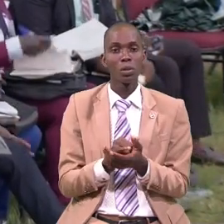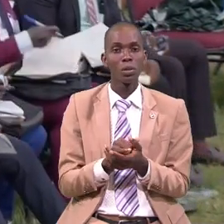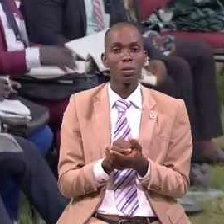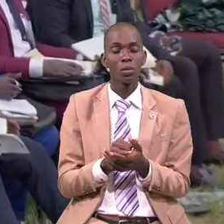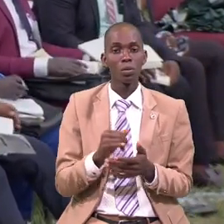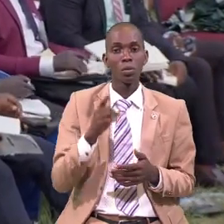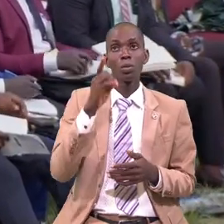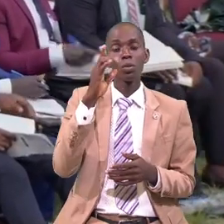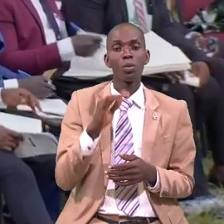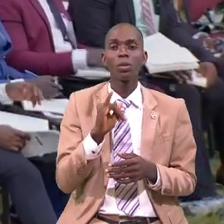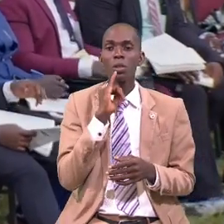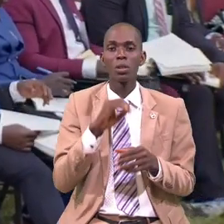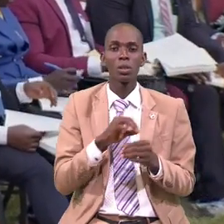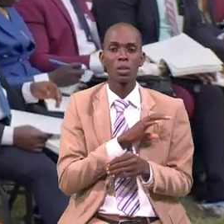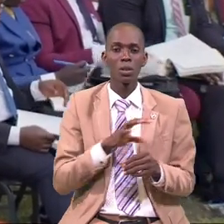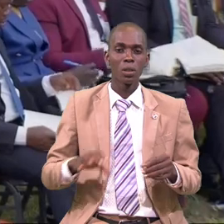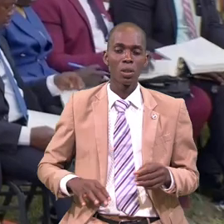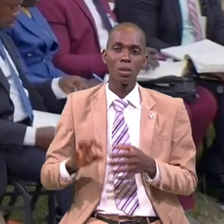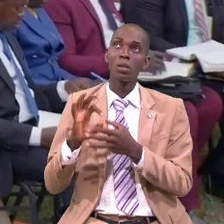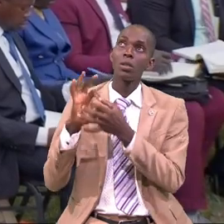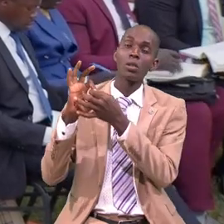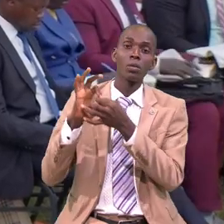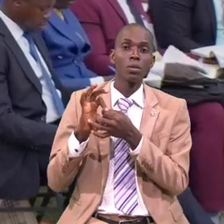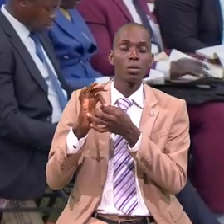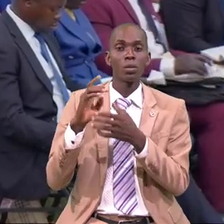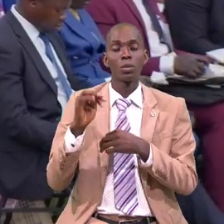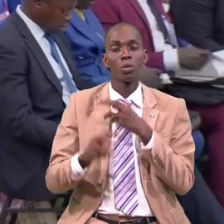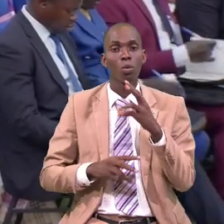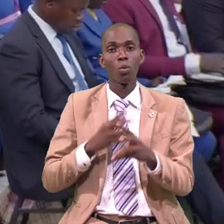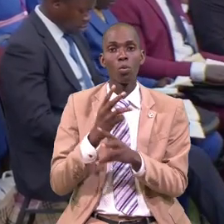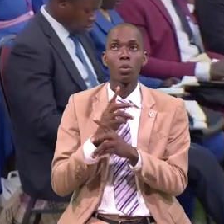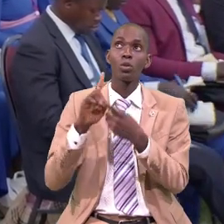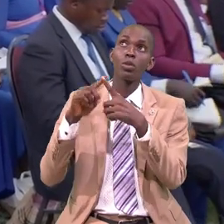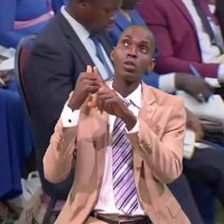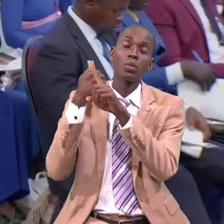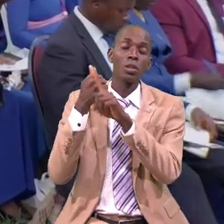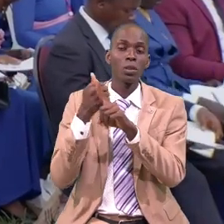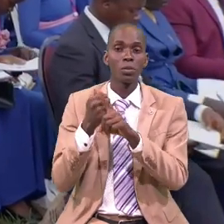Christ, reconciling the world unto himself.